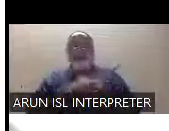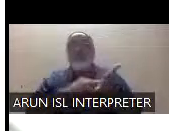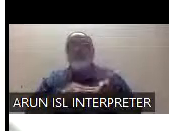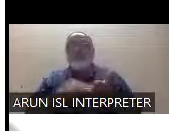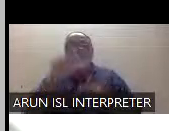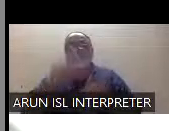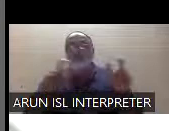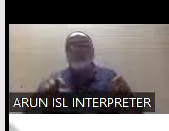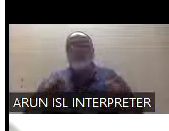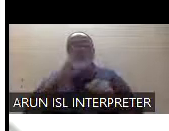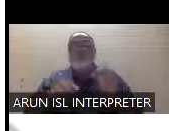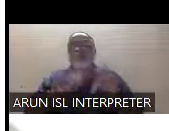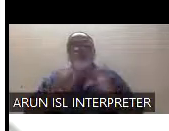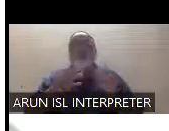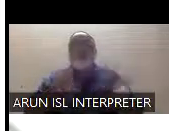much more.